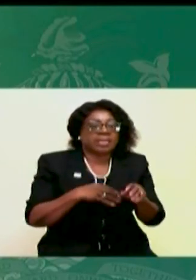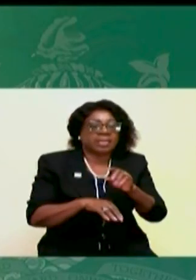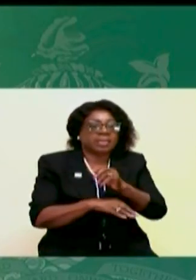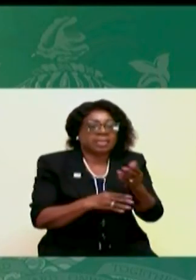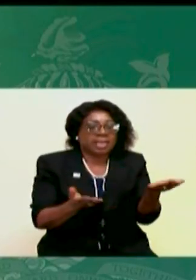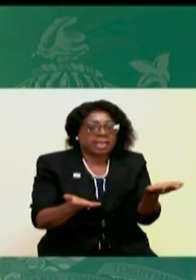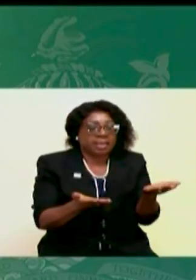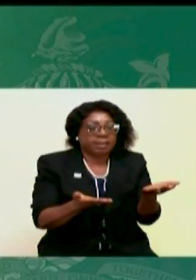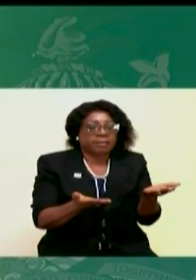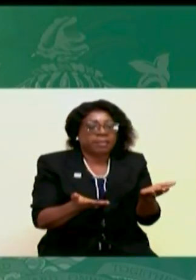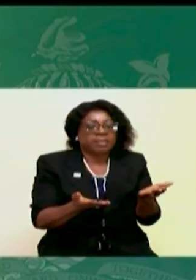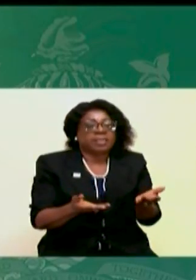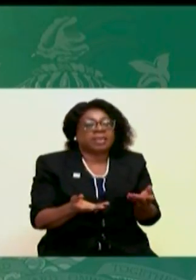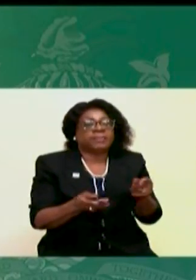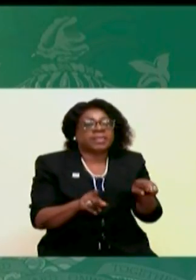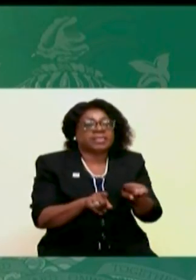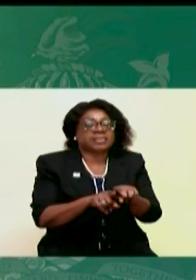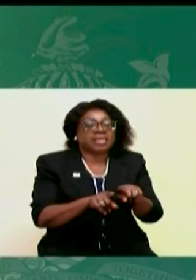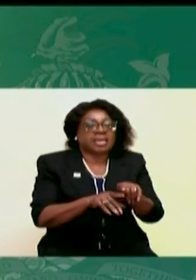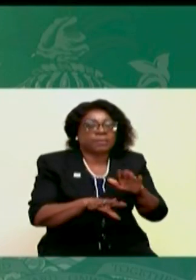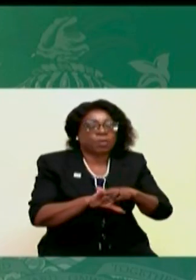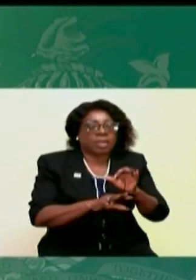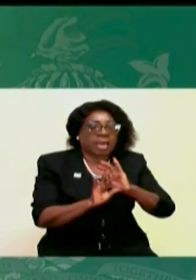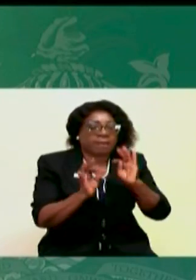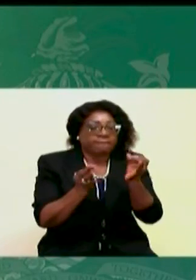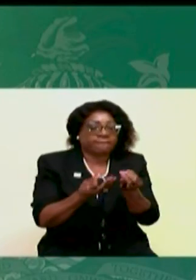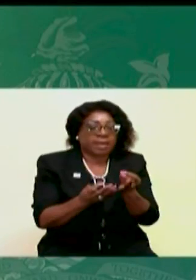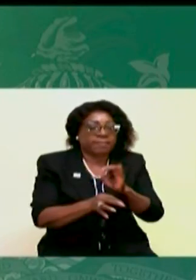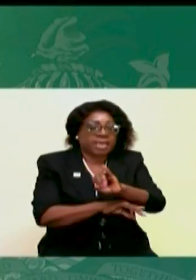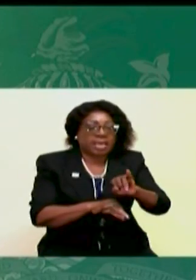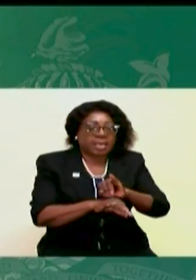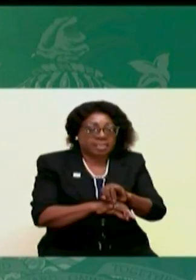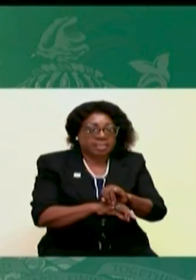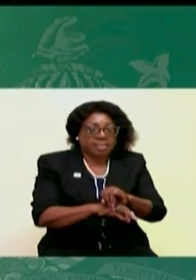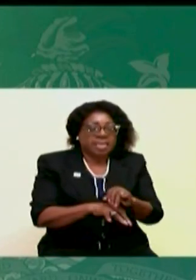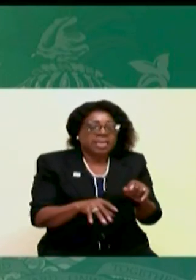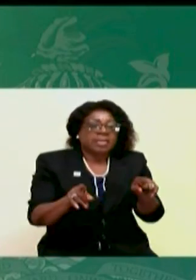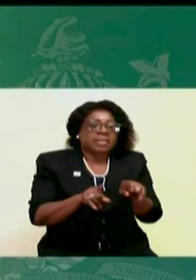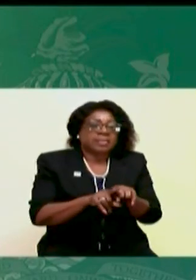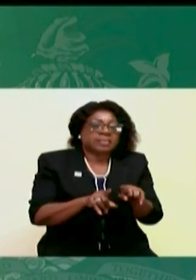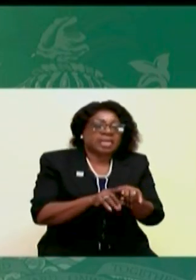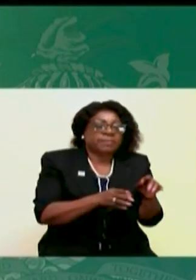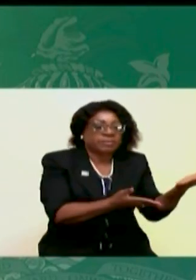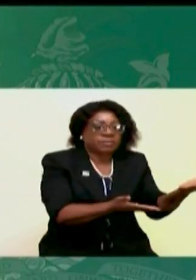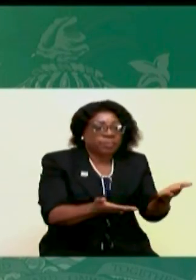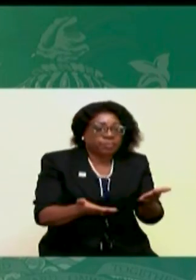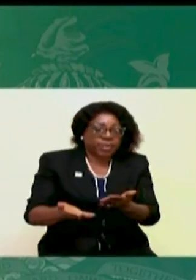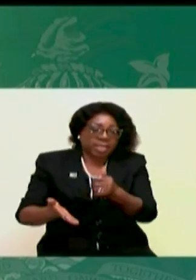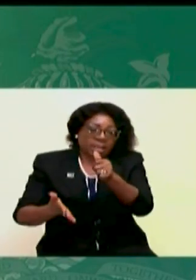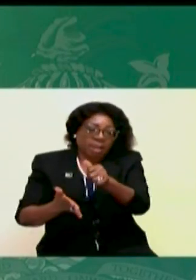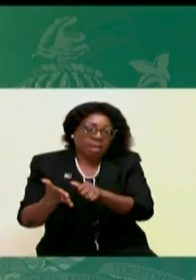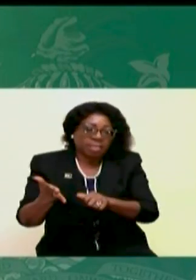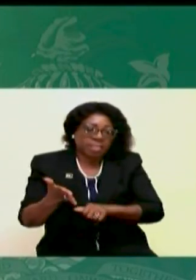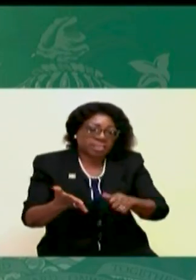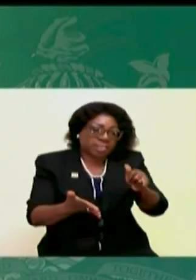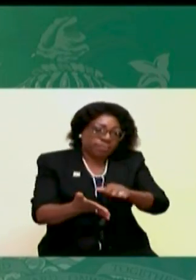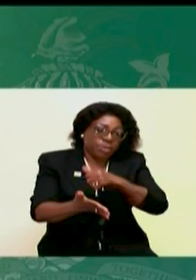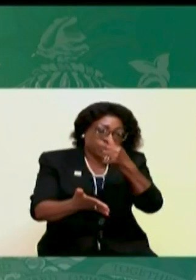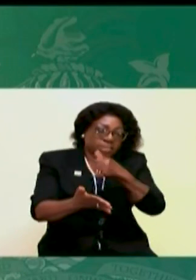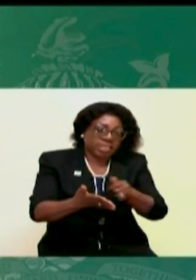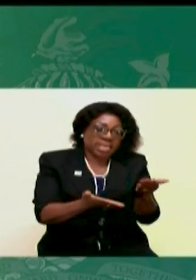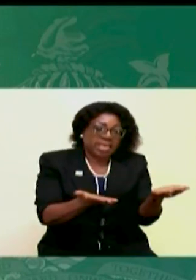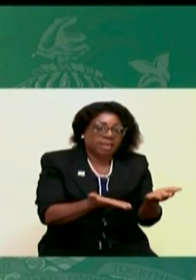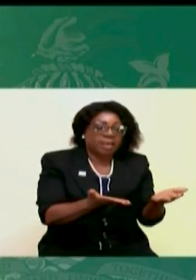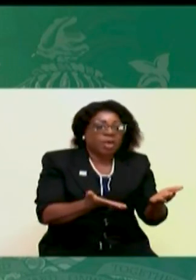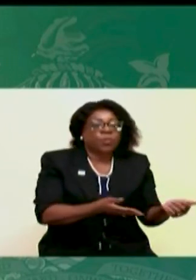family of islands. The idea that just as we could bring in local and international artists together on stage in Nassau, we